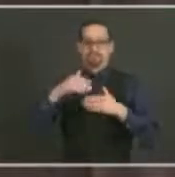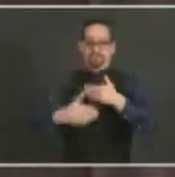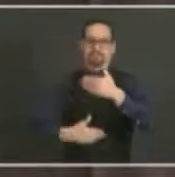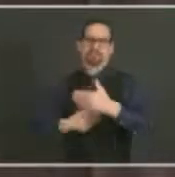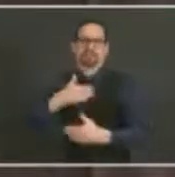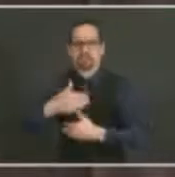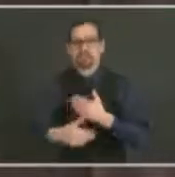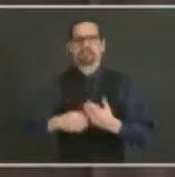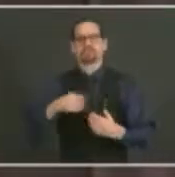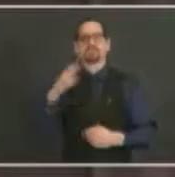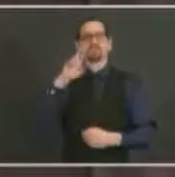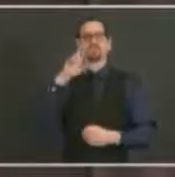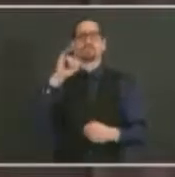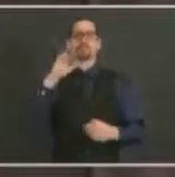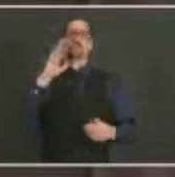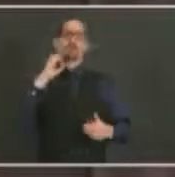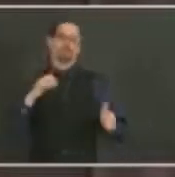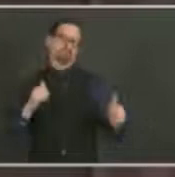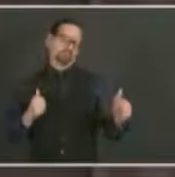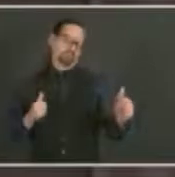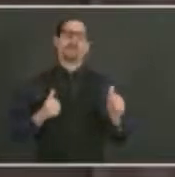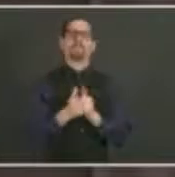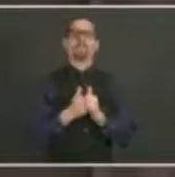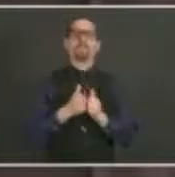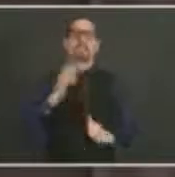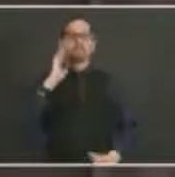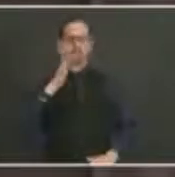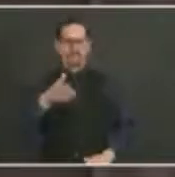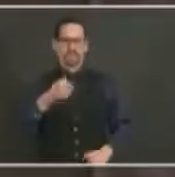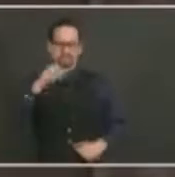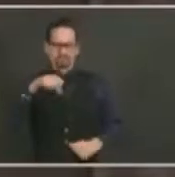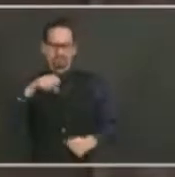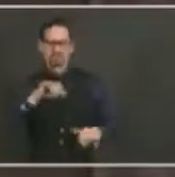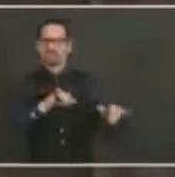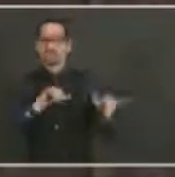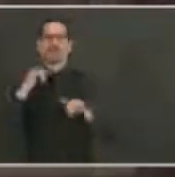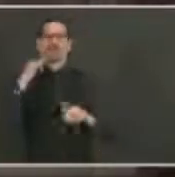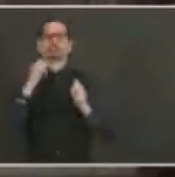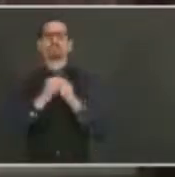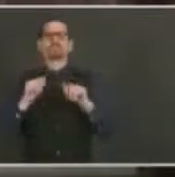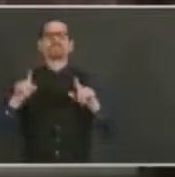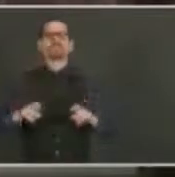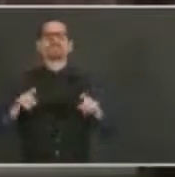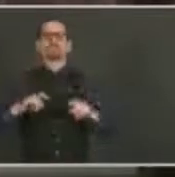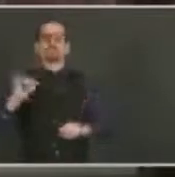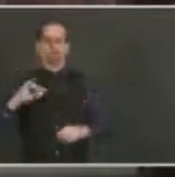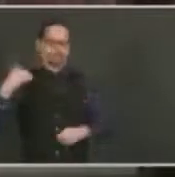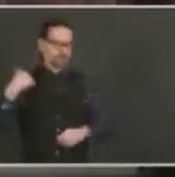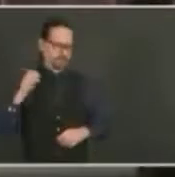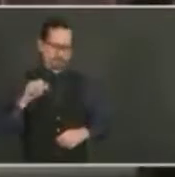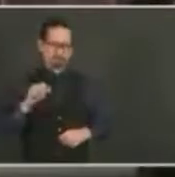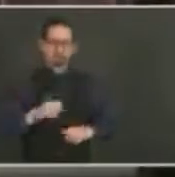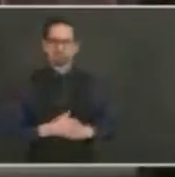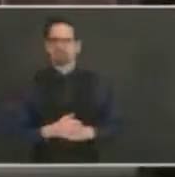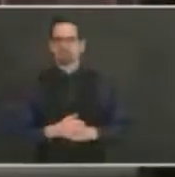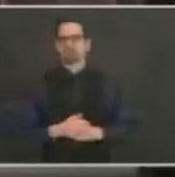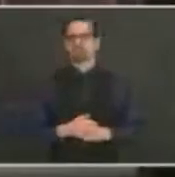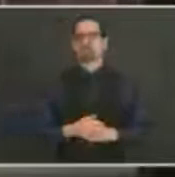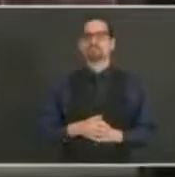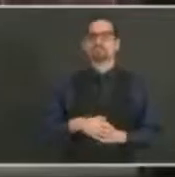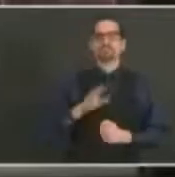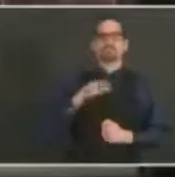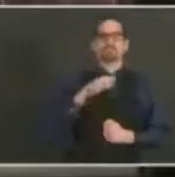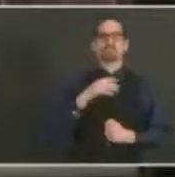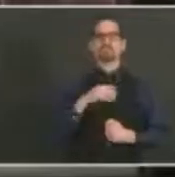really functioning the same way it did on the testing. Dr. Nicole Alexander Scott, I have a question for you. With February break starting Monday